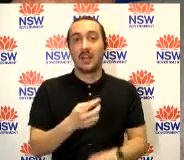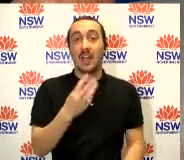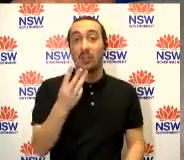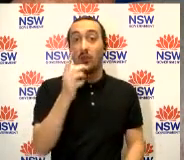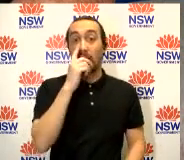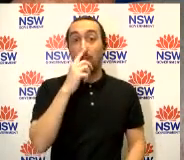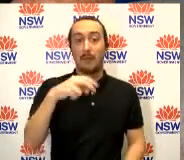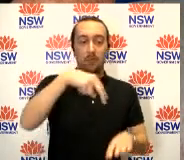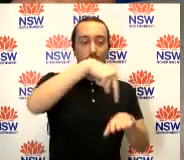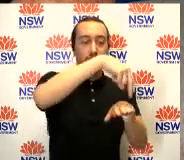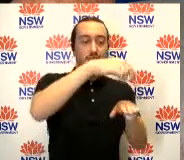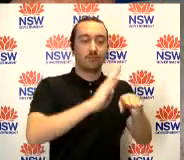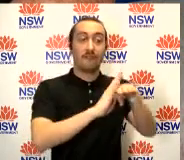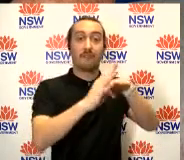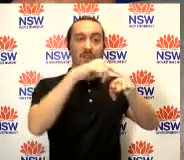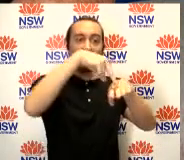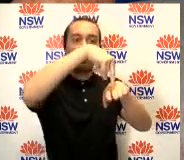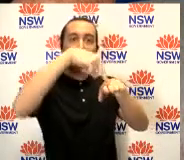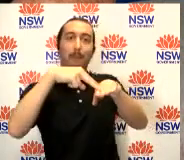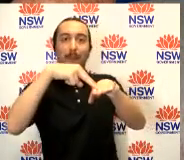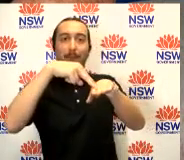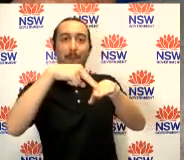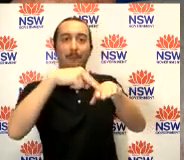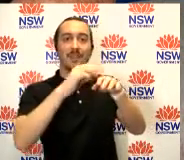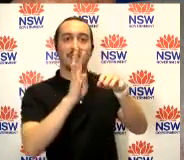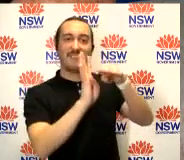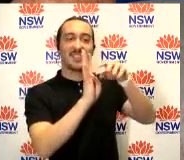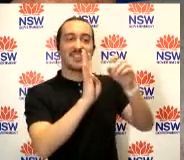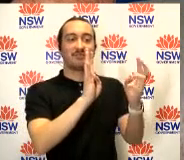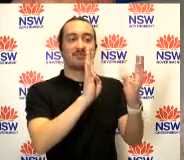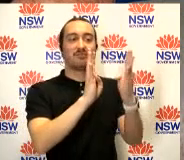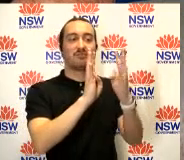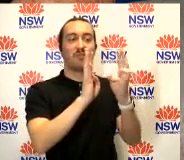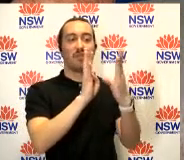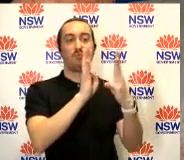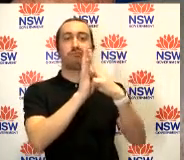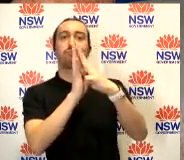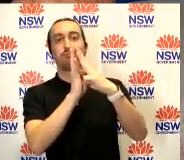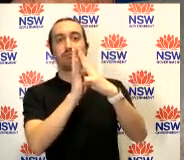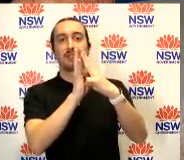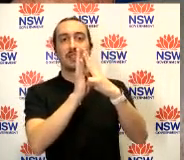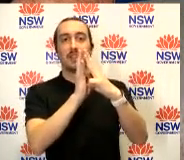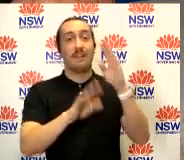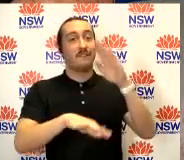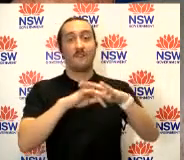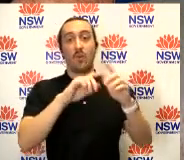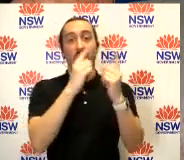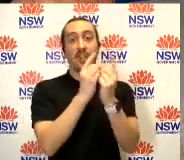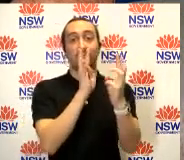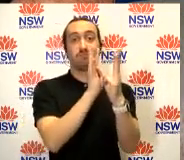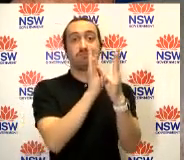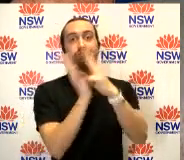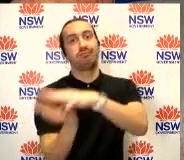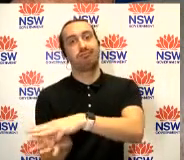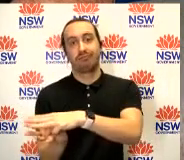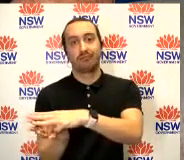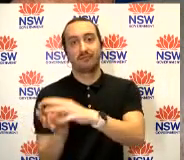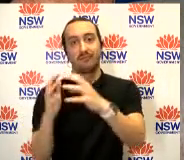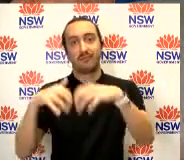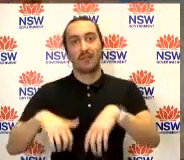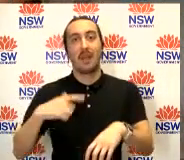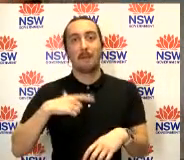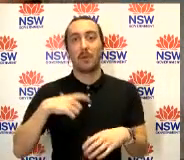Why they were leaning on it, I don't know, but essentially the whole thing collapsed because of the